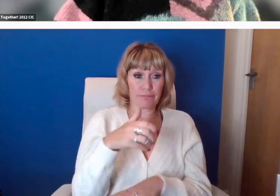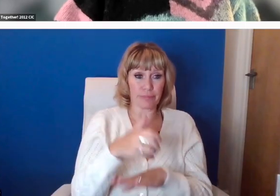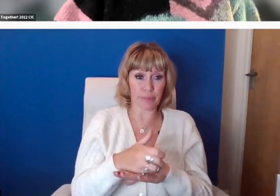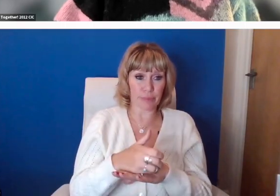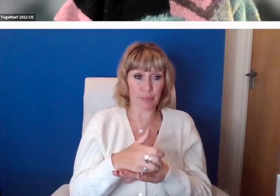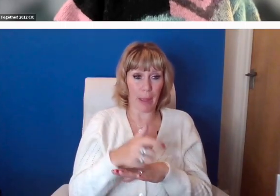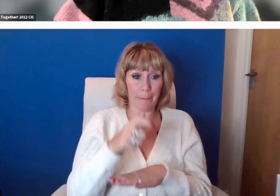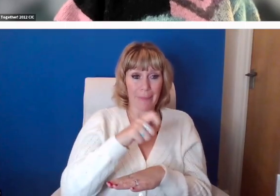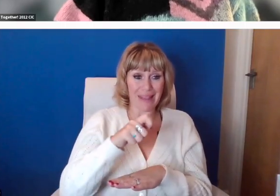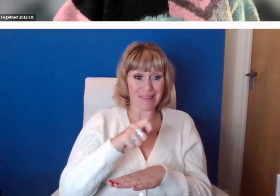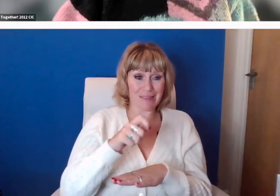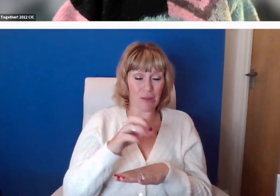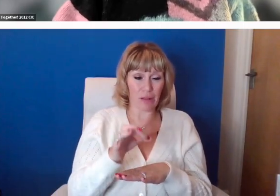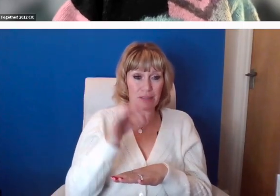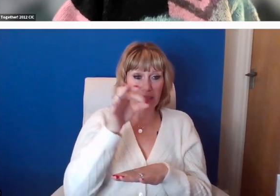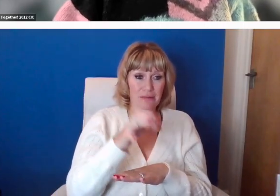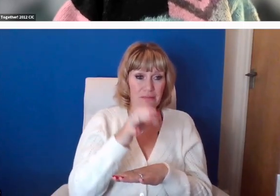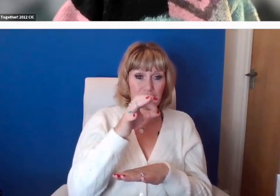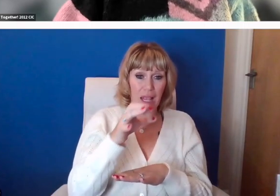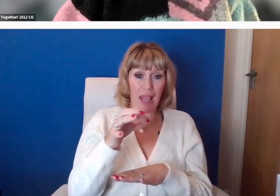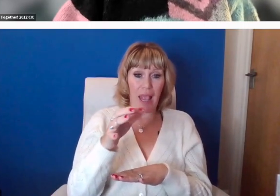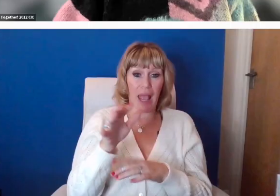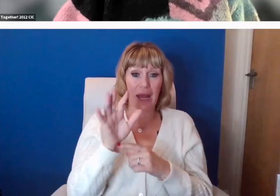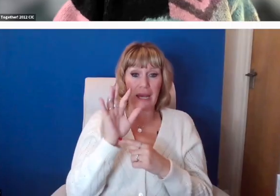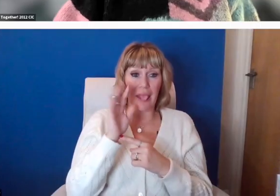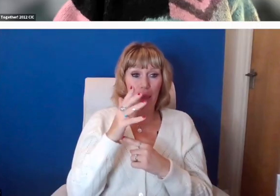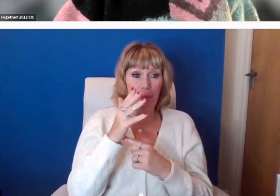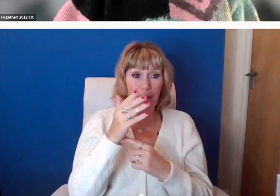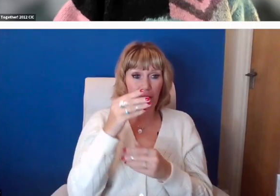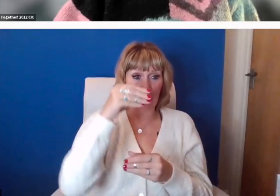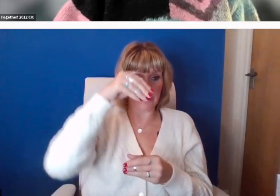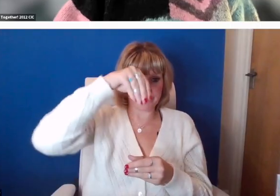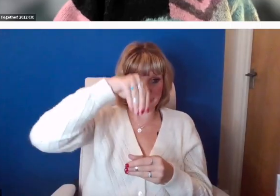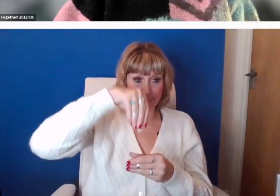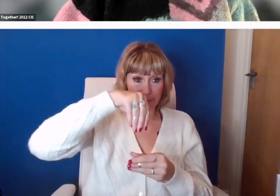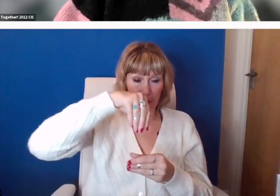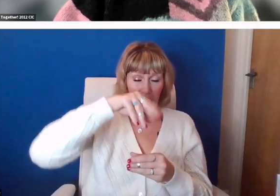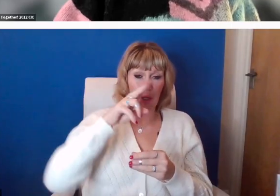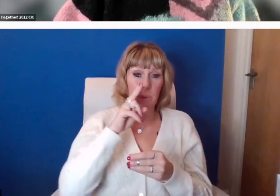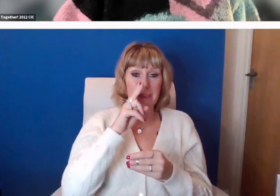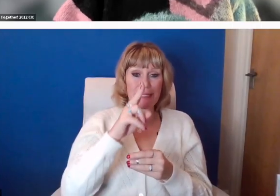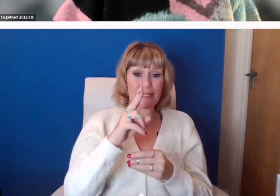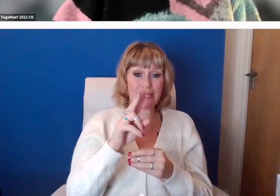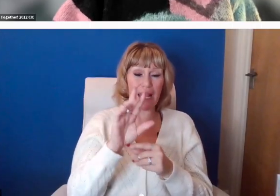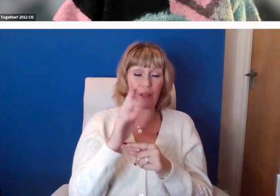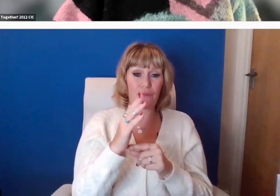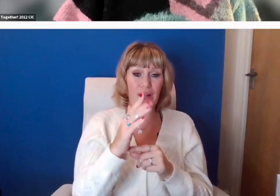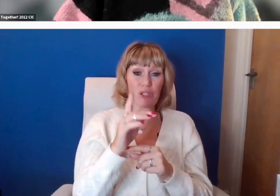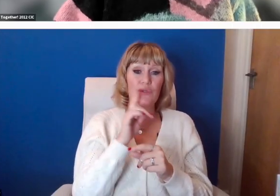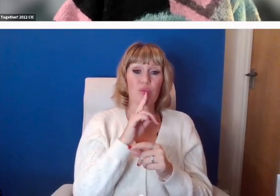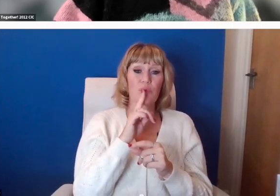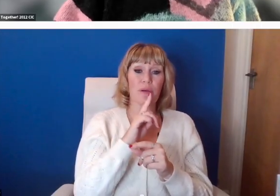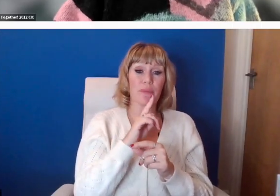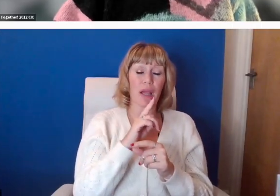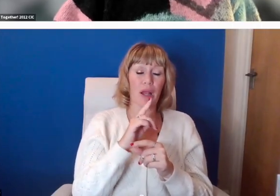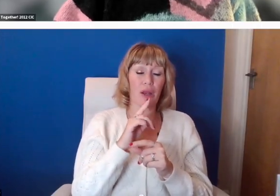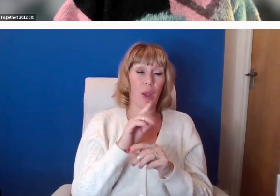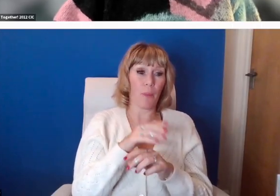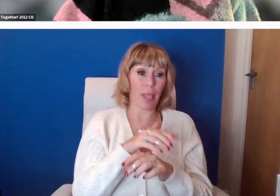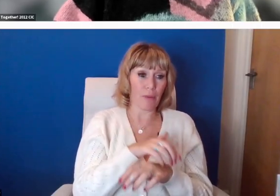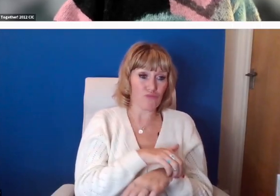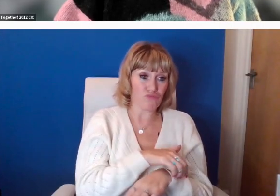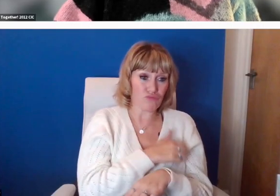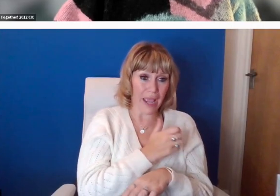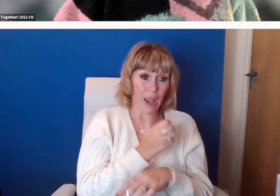and a mirror. And in the mirror, we see the reflection of a woman with brown hair wearing glasses. I thought this was a